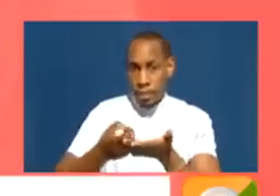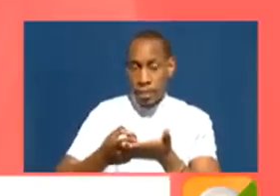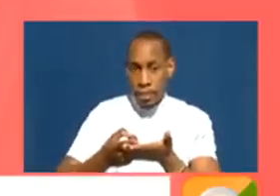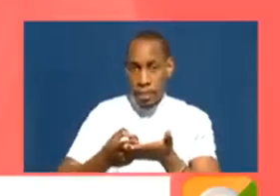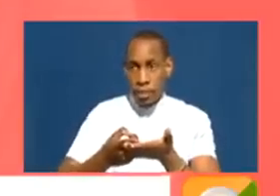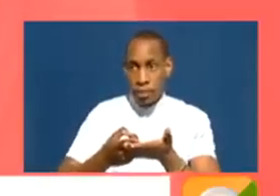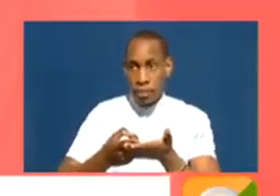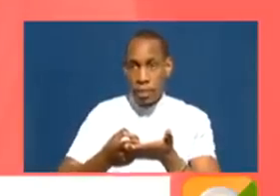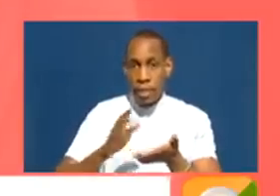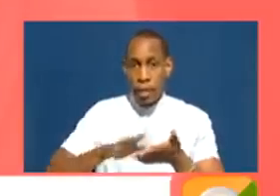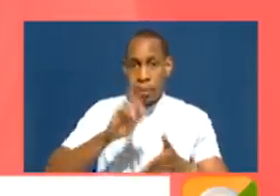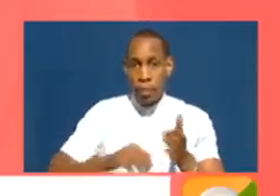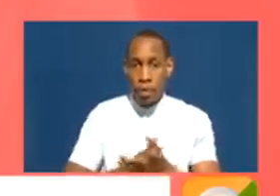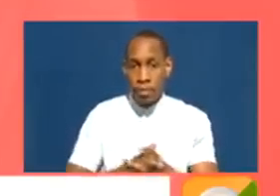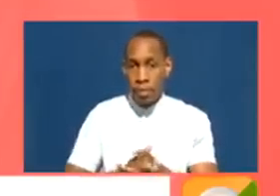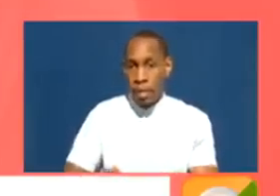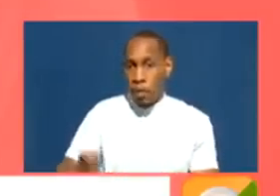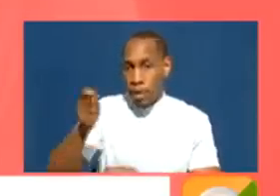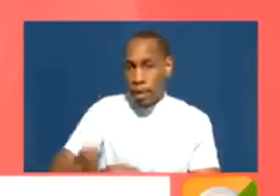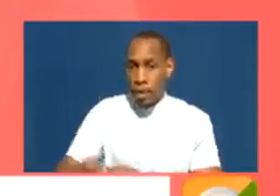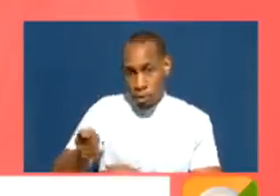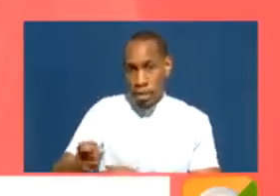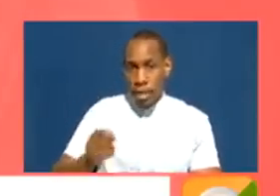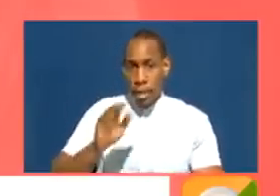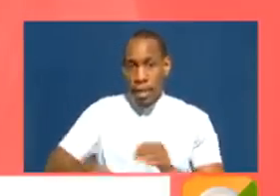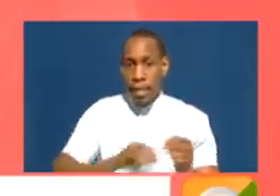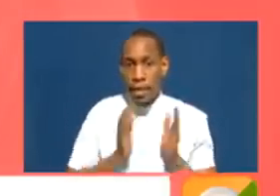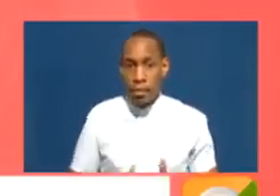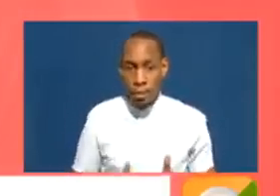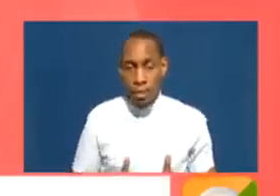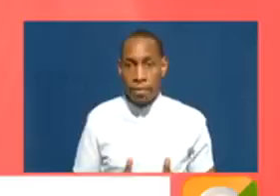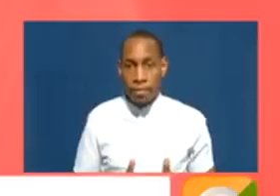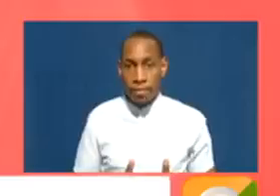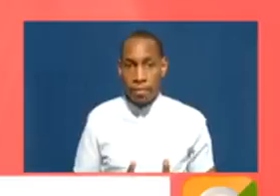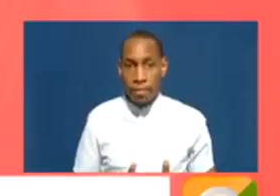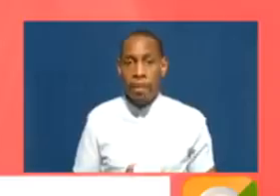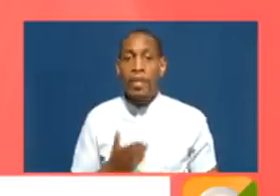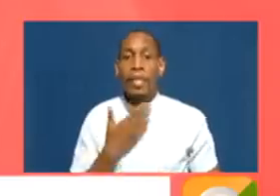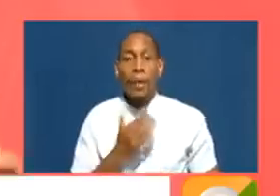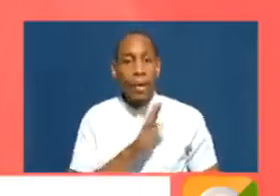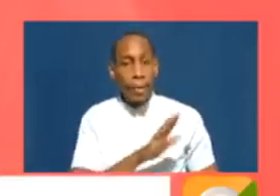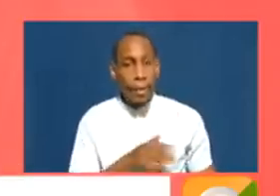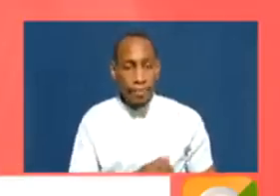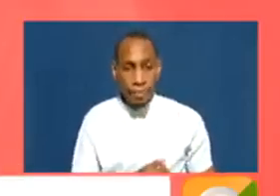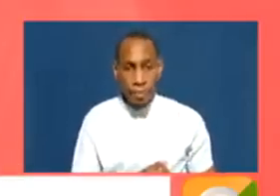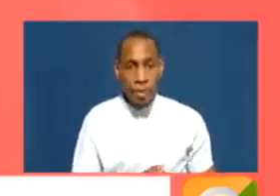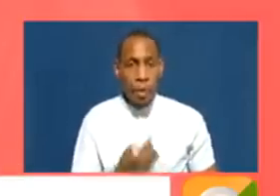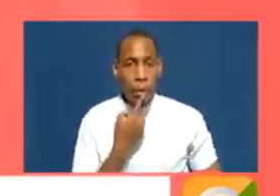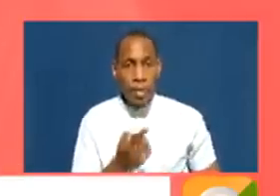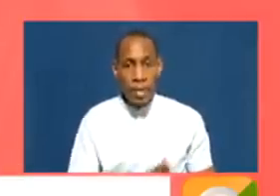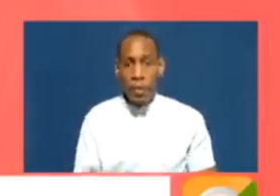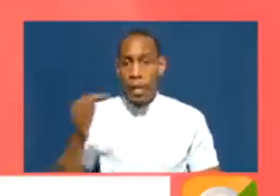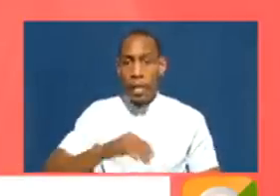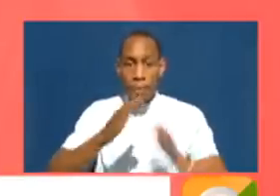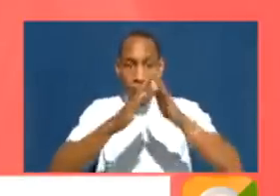more of auctioneers rather than commissioners. I want them to say they never came